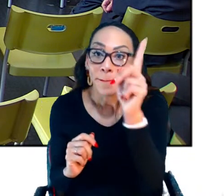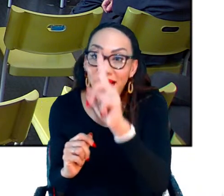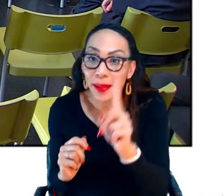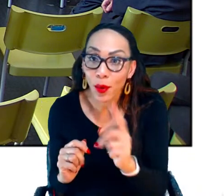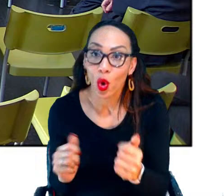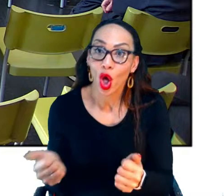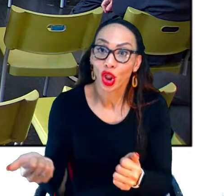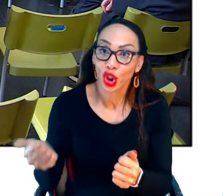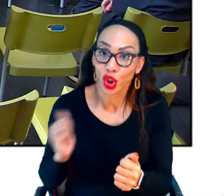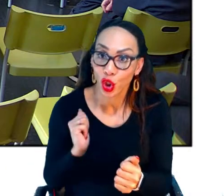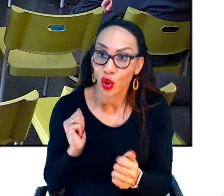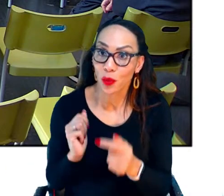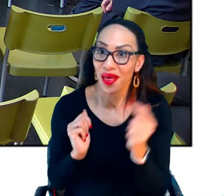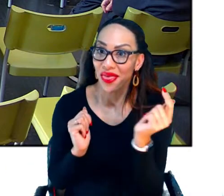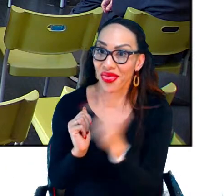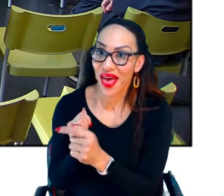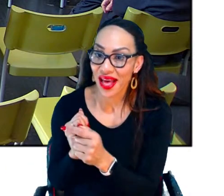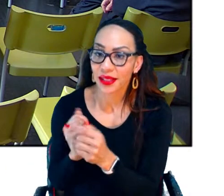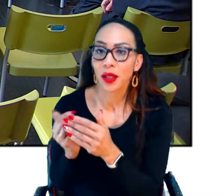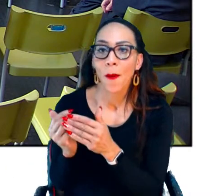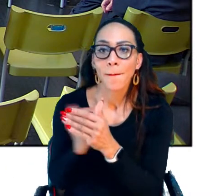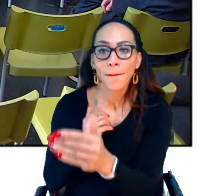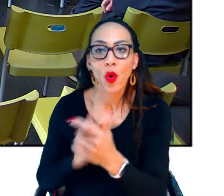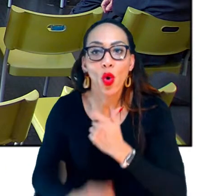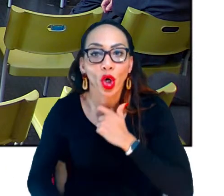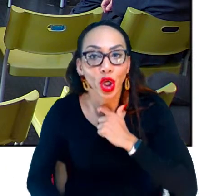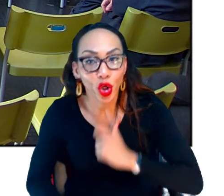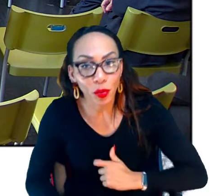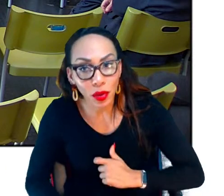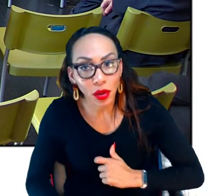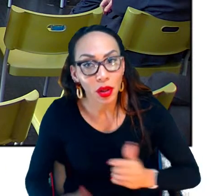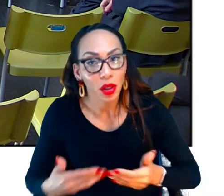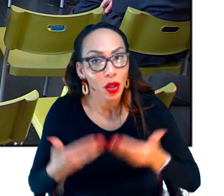had any thoughts on that kind of idea.